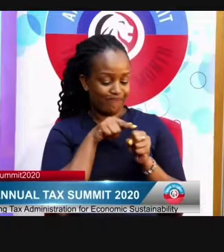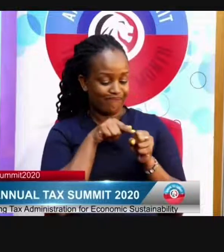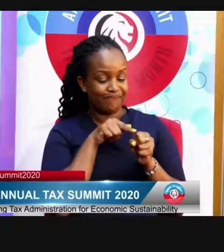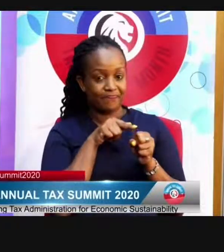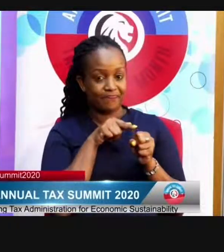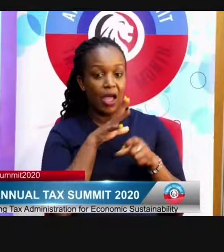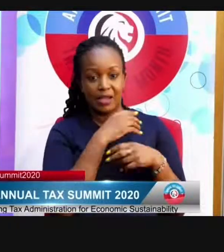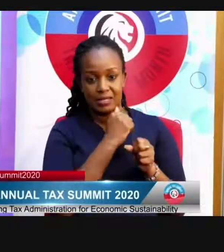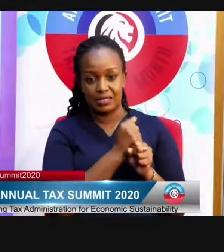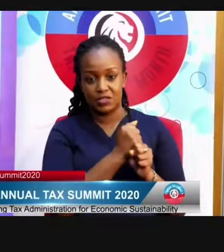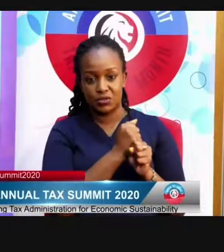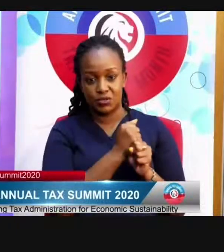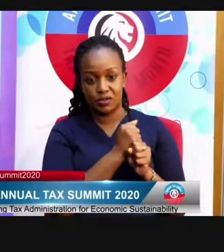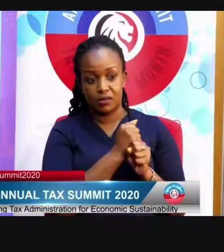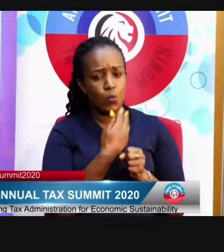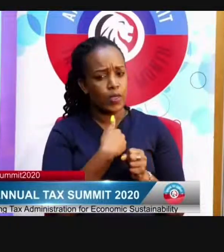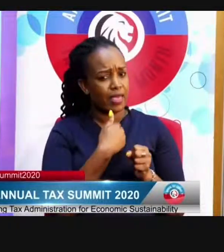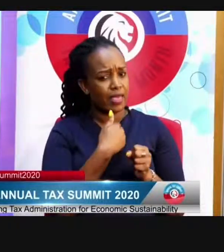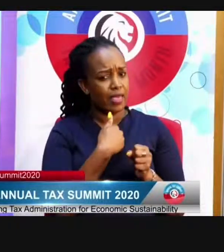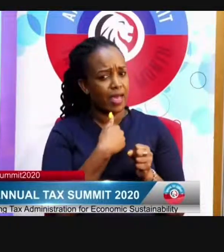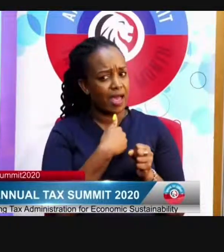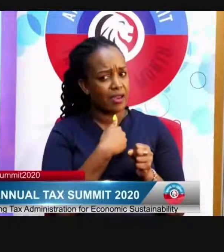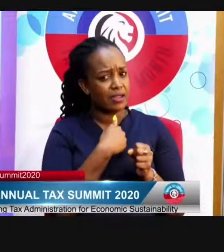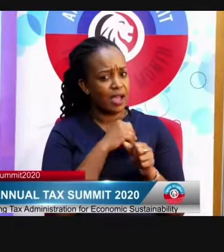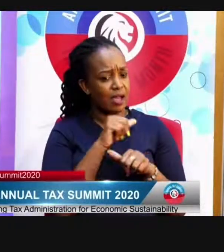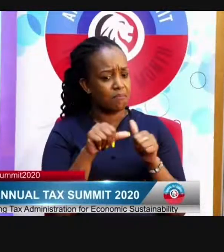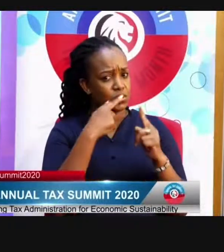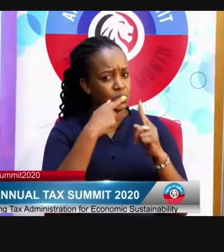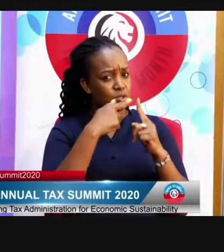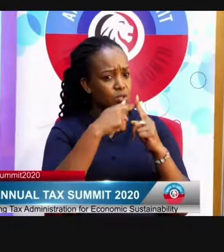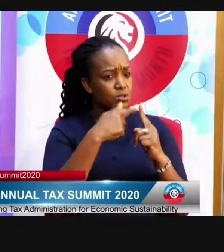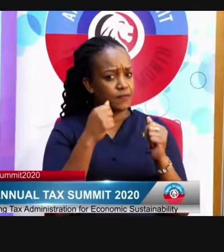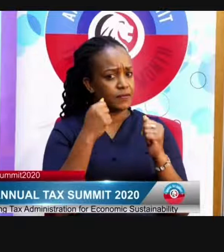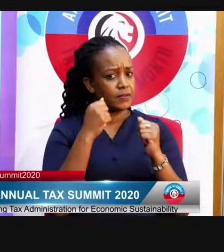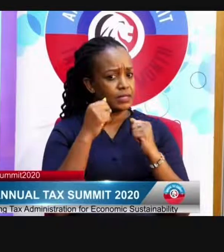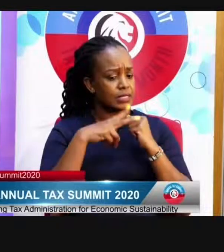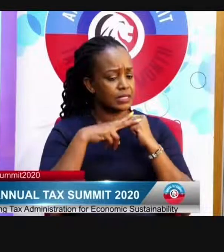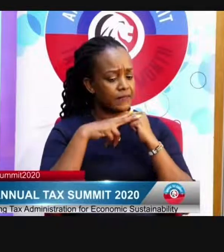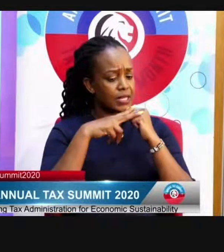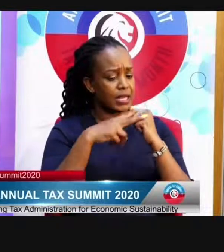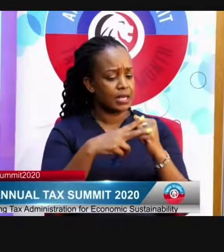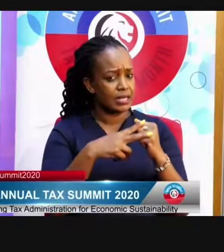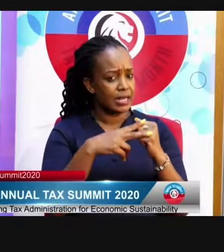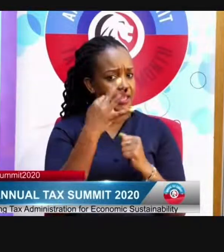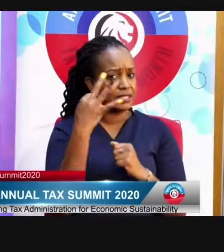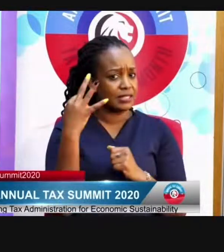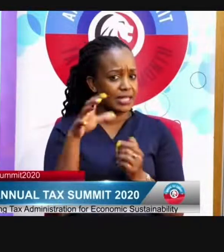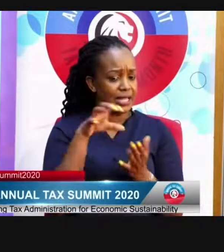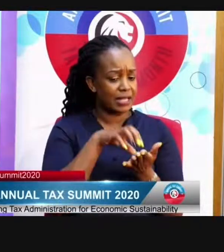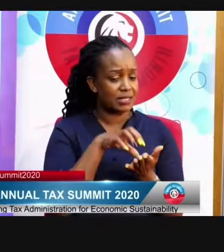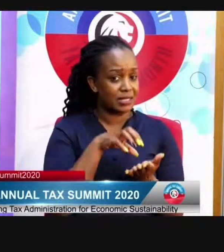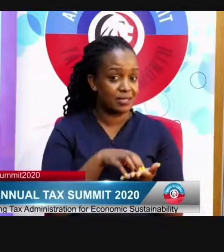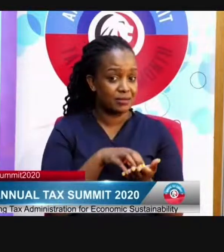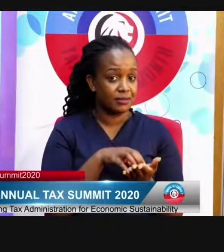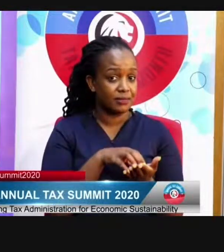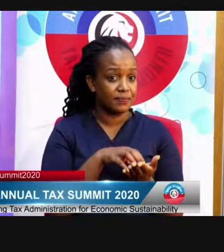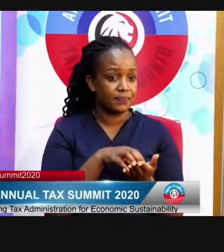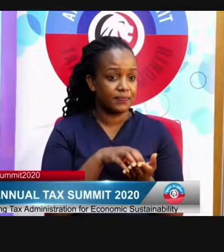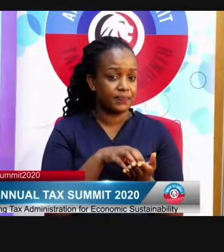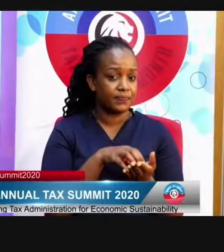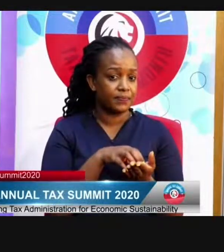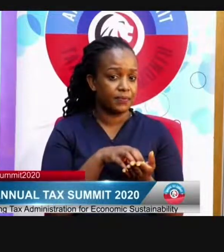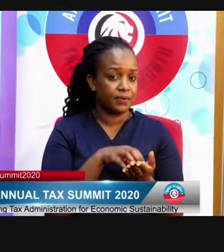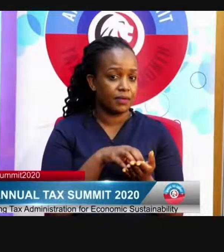we've had a total of about 703 cases. Our colleagues that have been